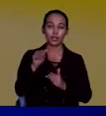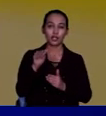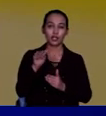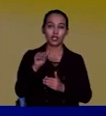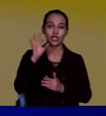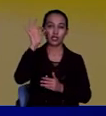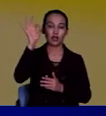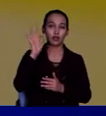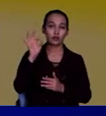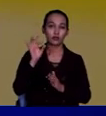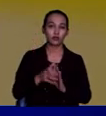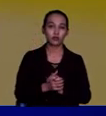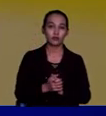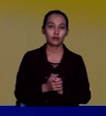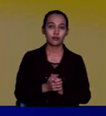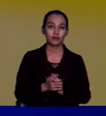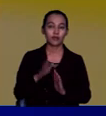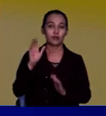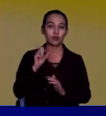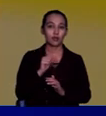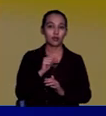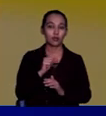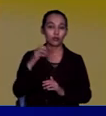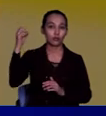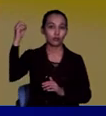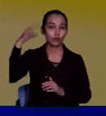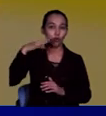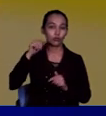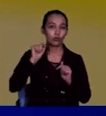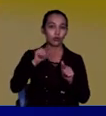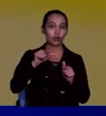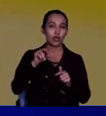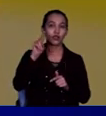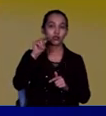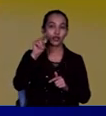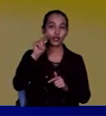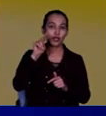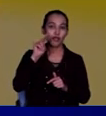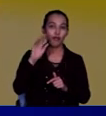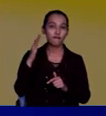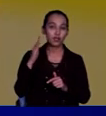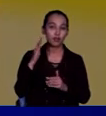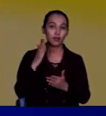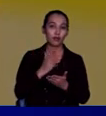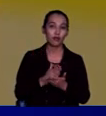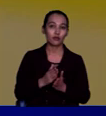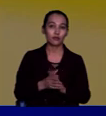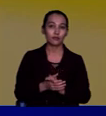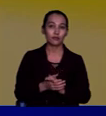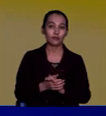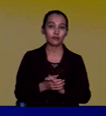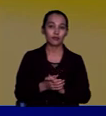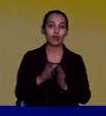selsiyni tashkil etadi va uning nurida D vitamini hosil bo'ladi va albatta